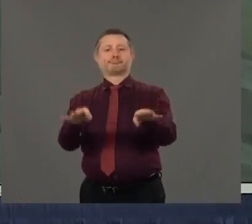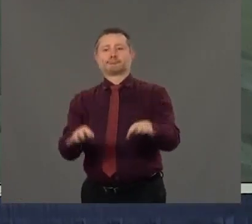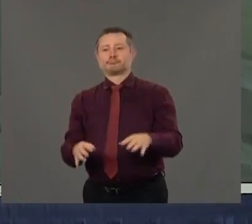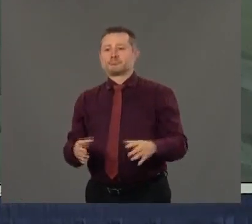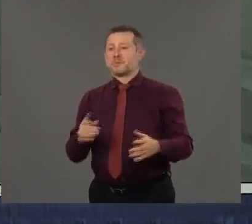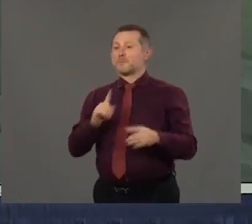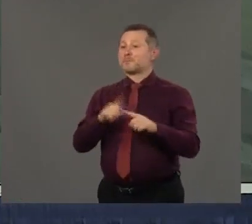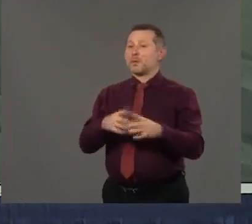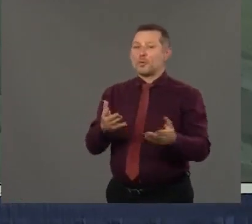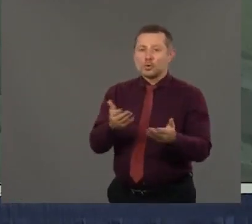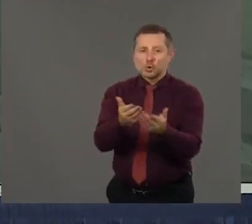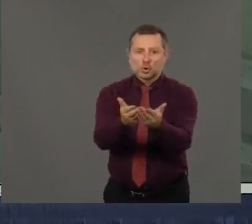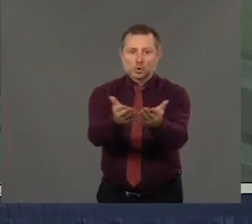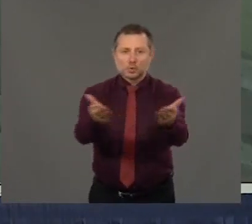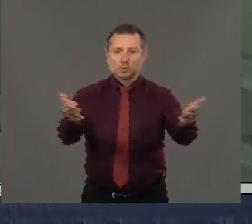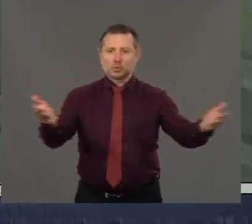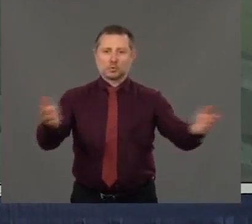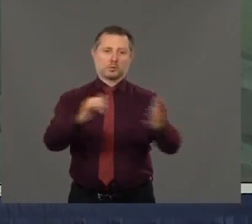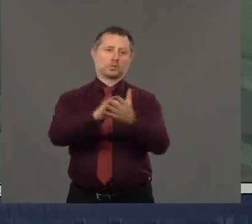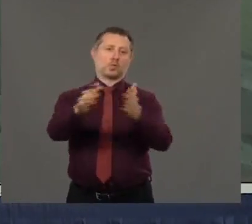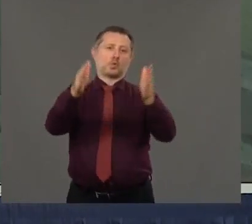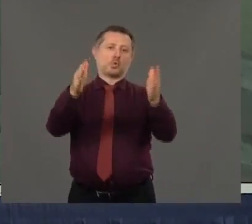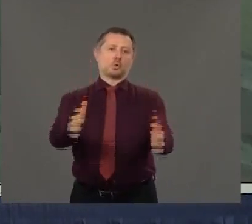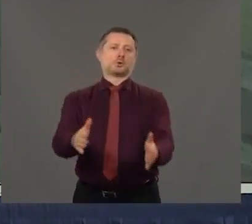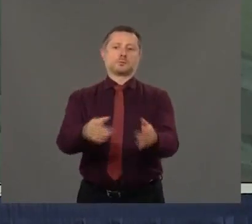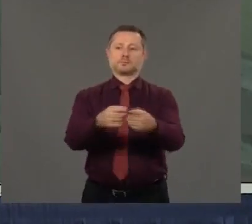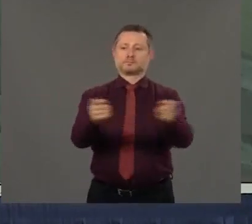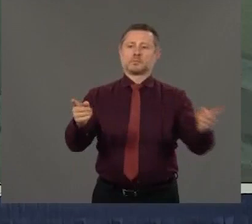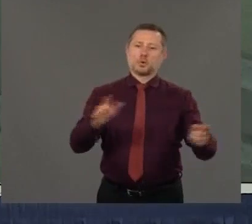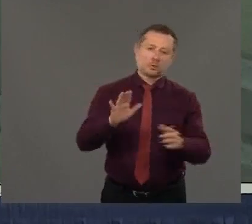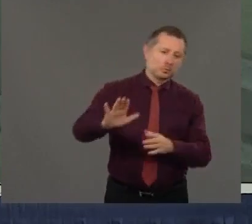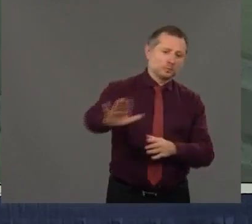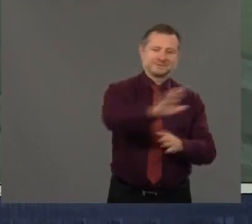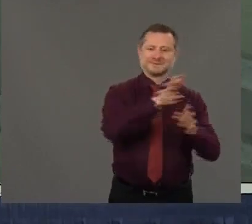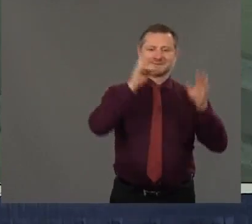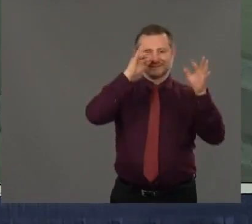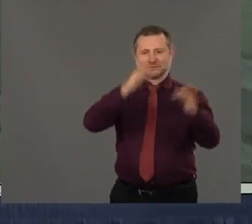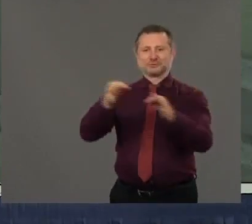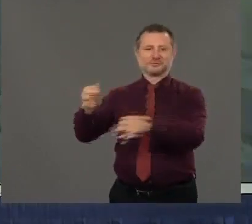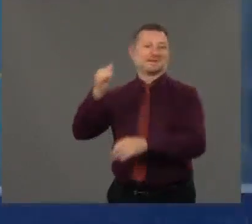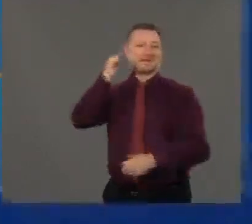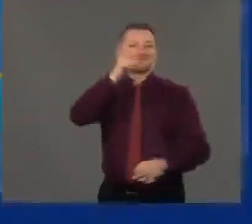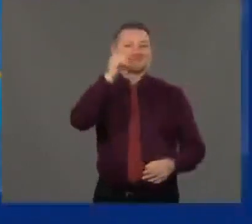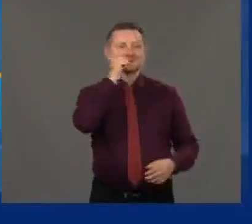react and how New Yorkers respond. And see, every